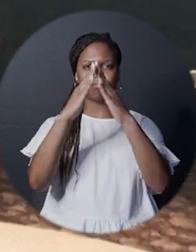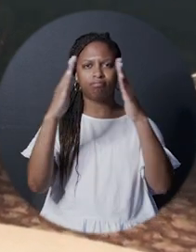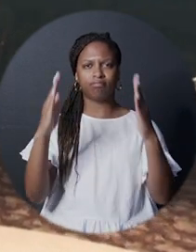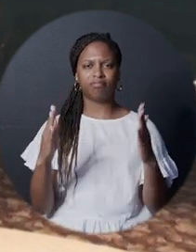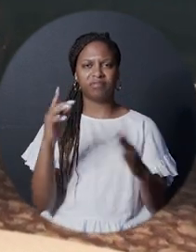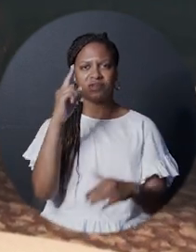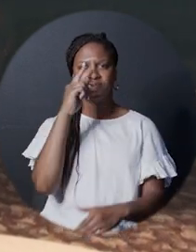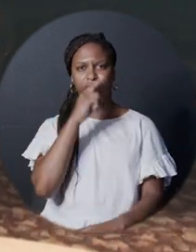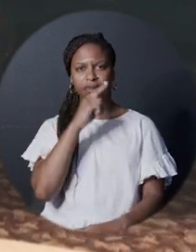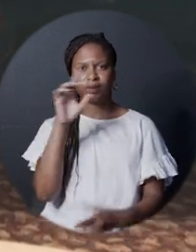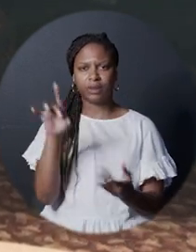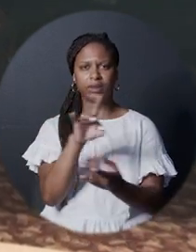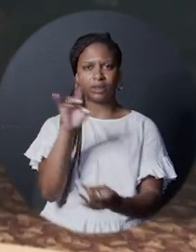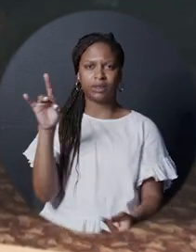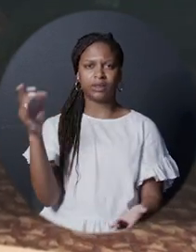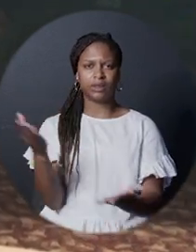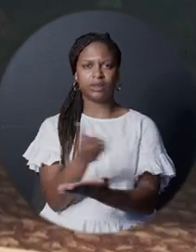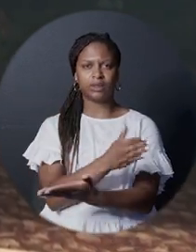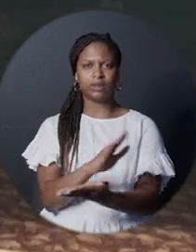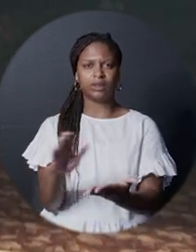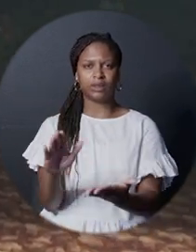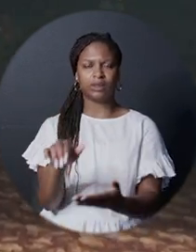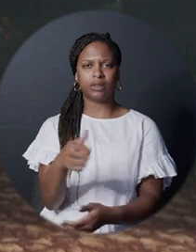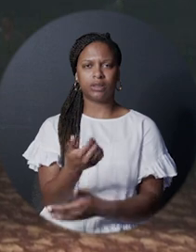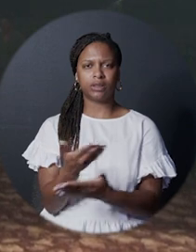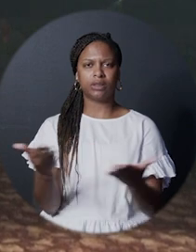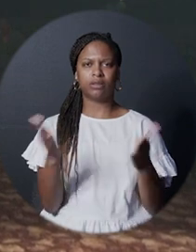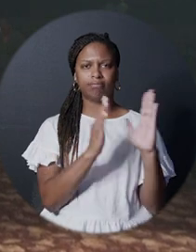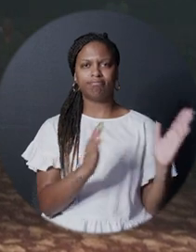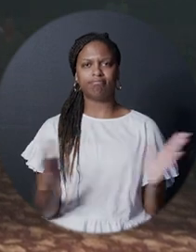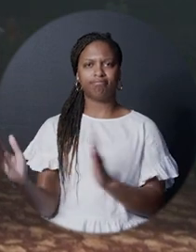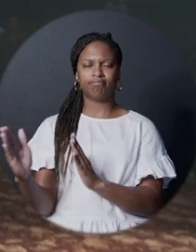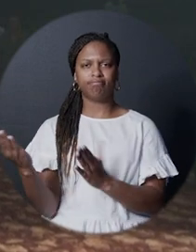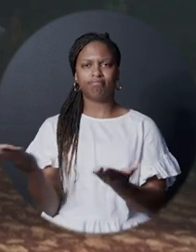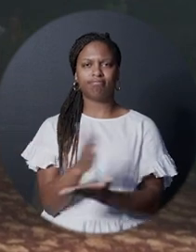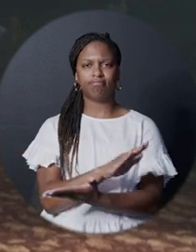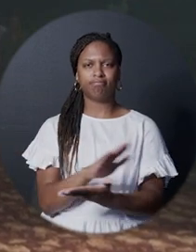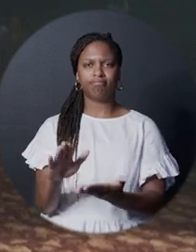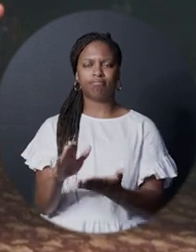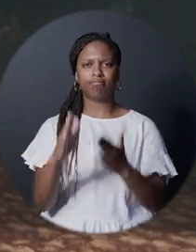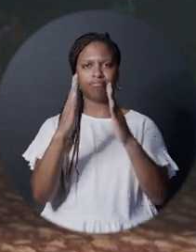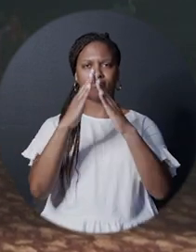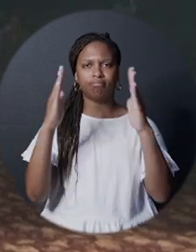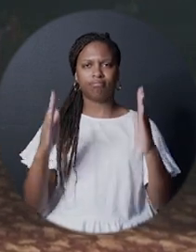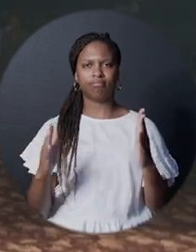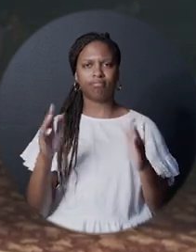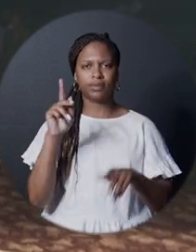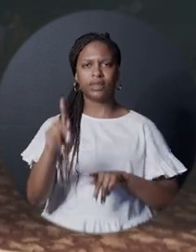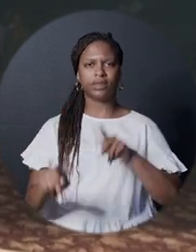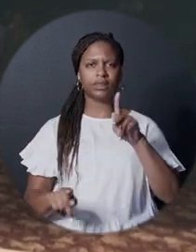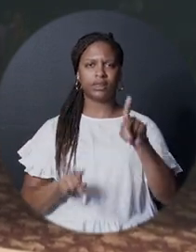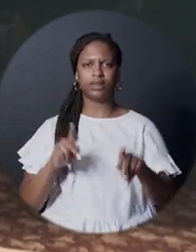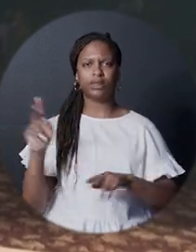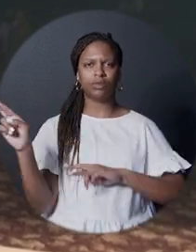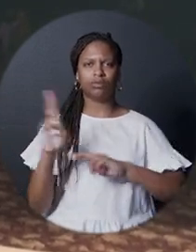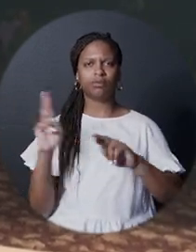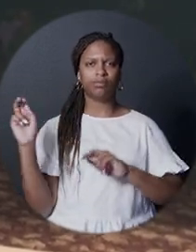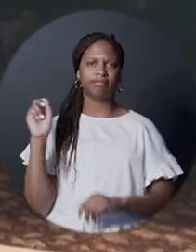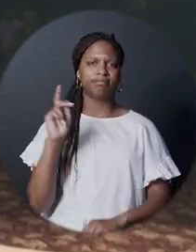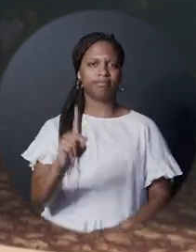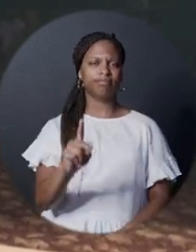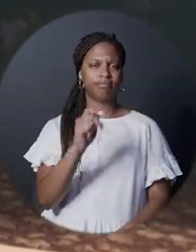the house of any foul spirit. I needed to cleanse the house of any agenda. I needed to cleanse the house because my people are getting